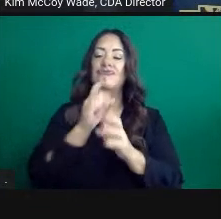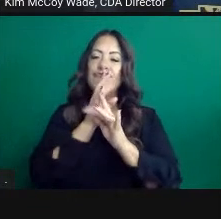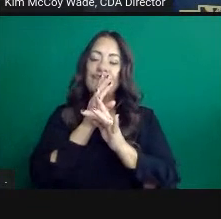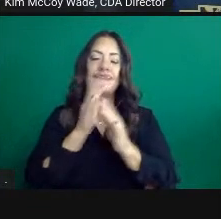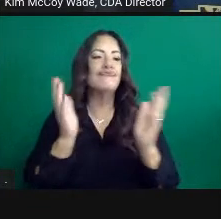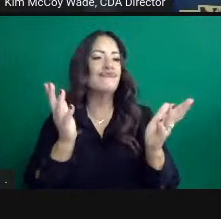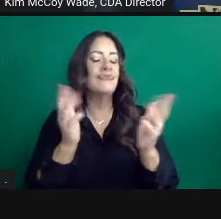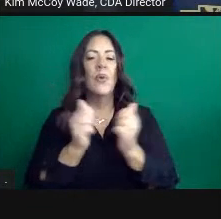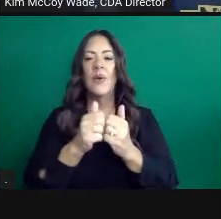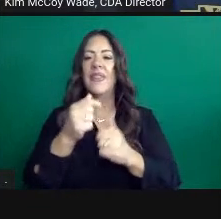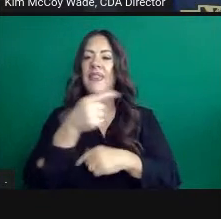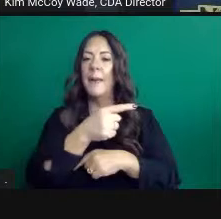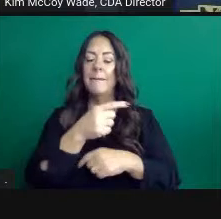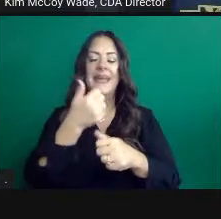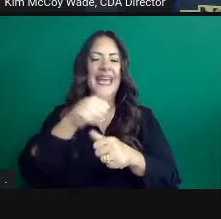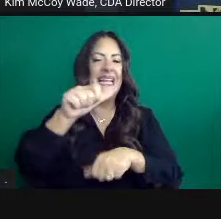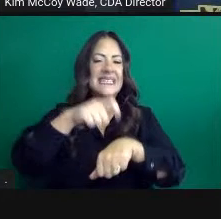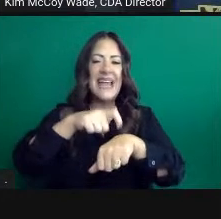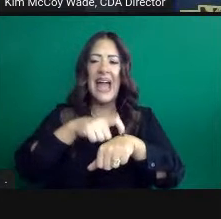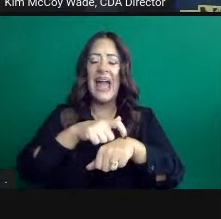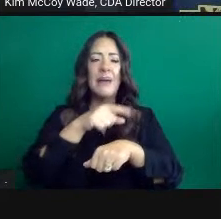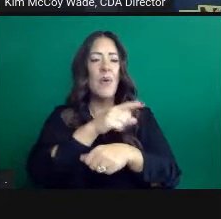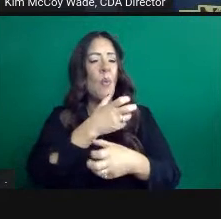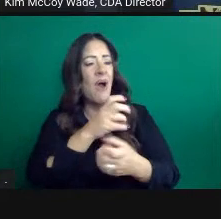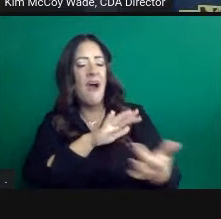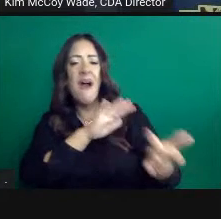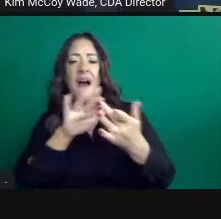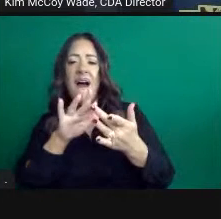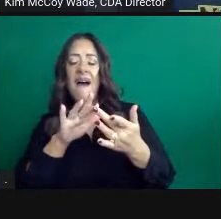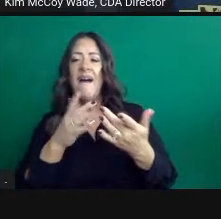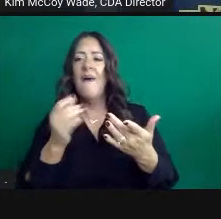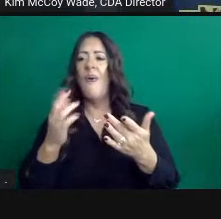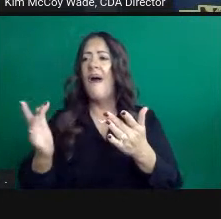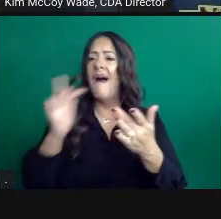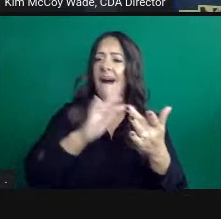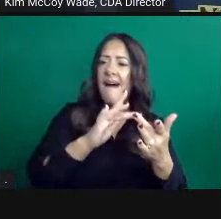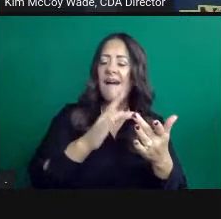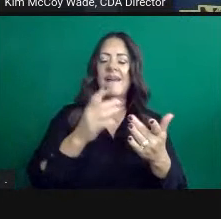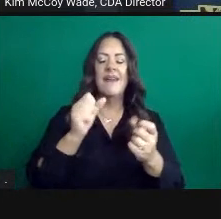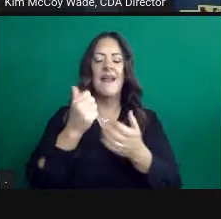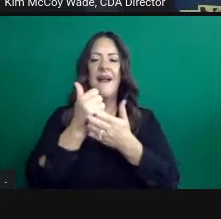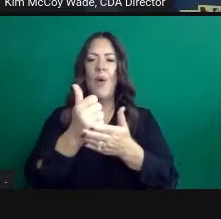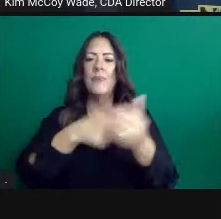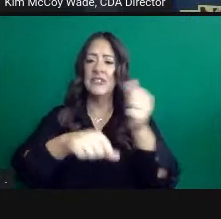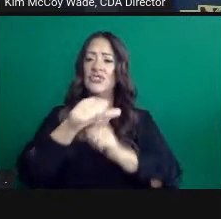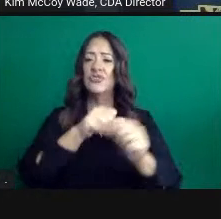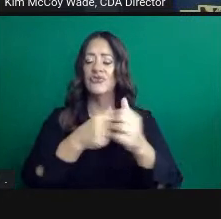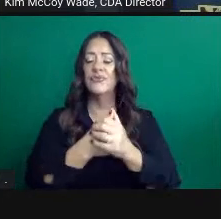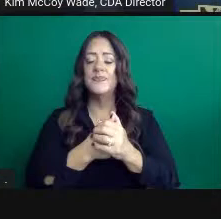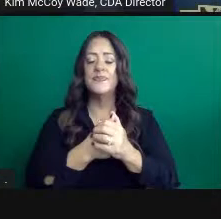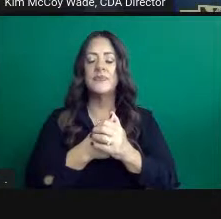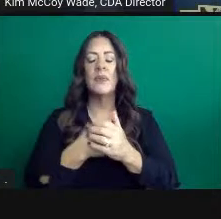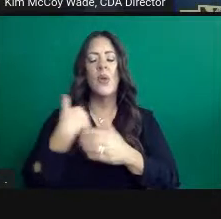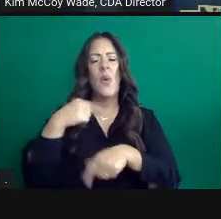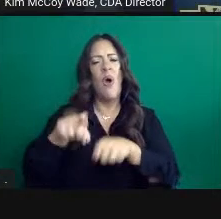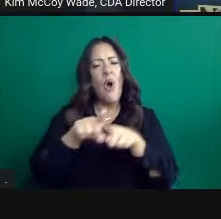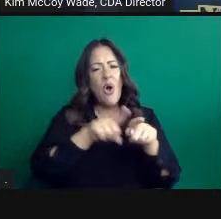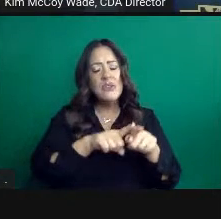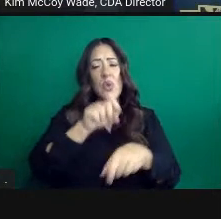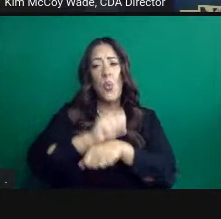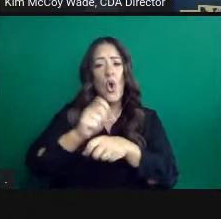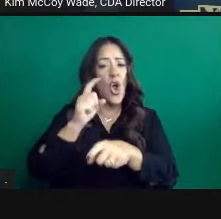with the neighbor at any time, looking for that human connection. We've also worked hard to